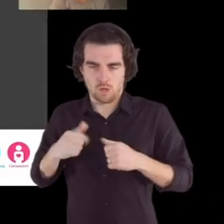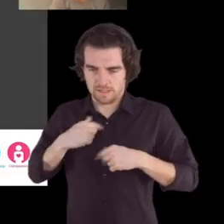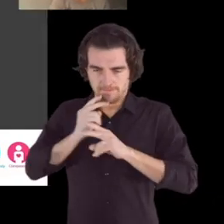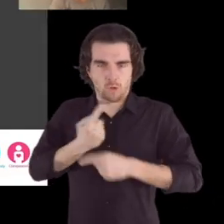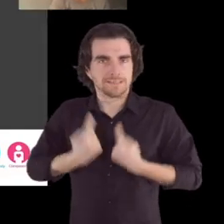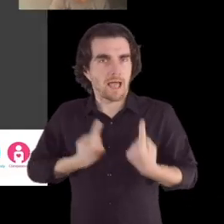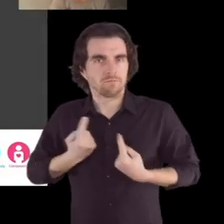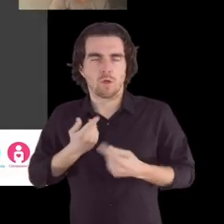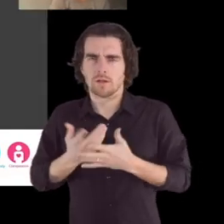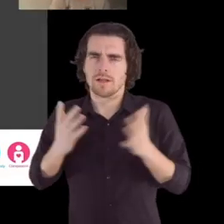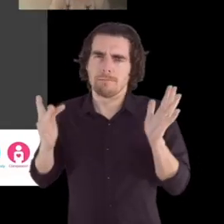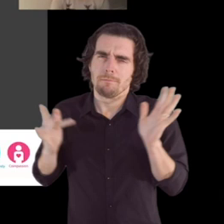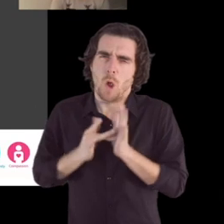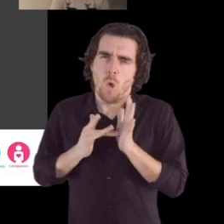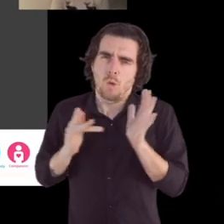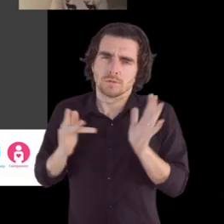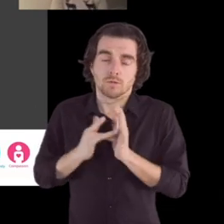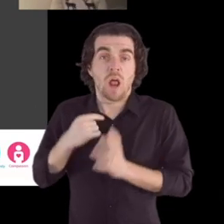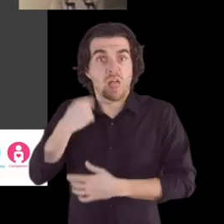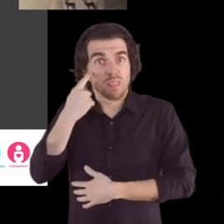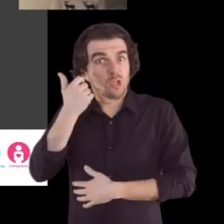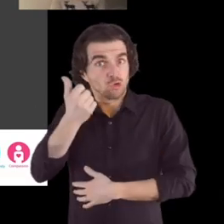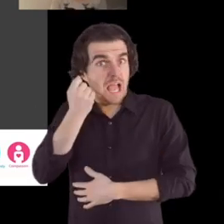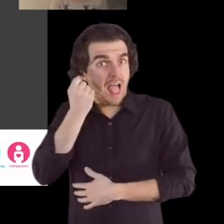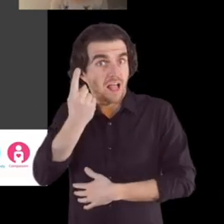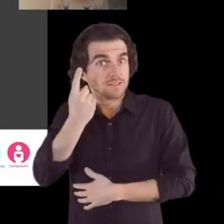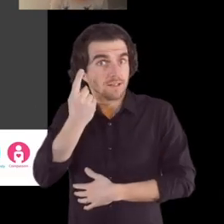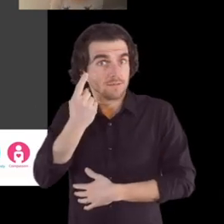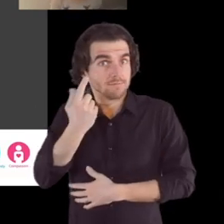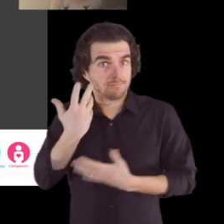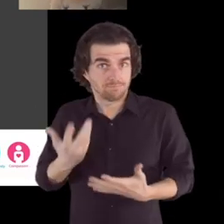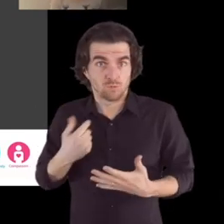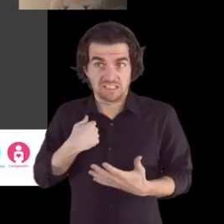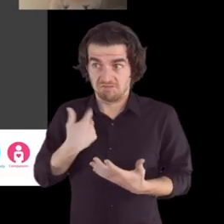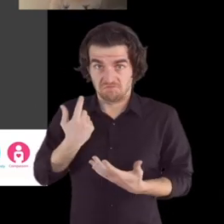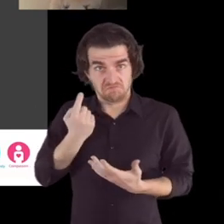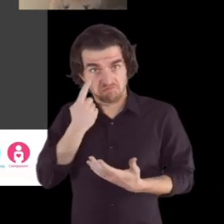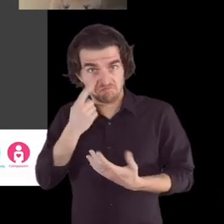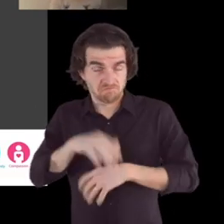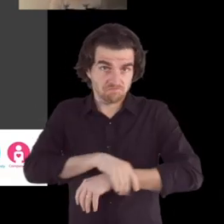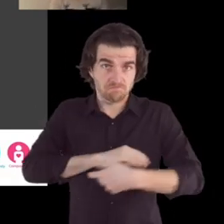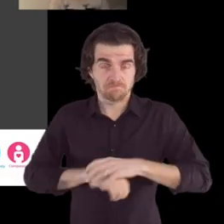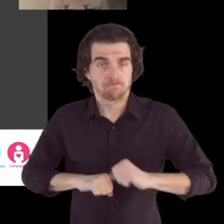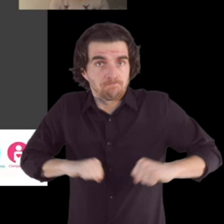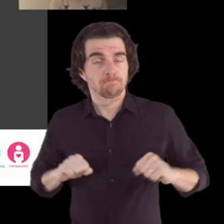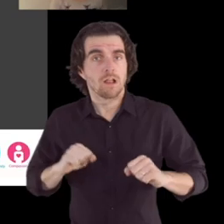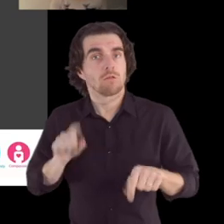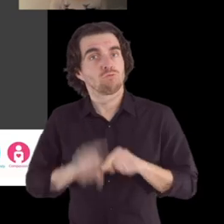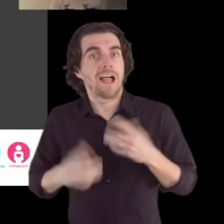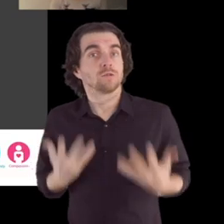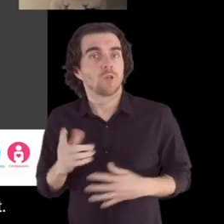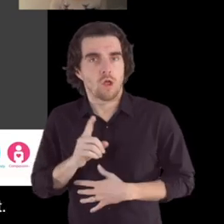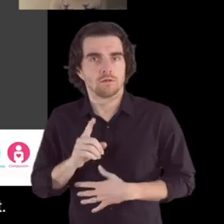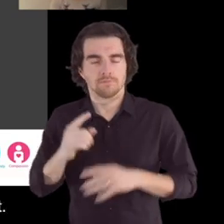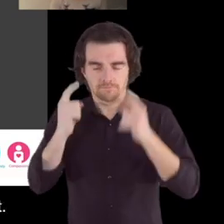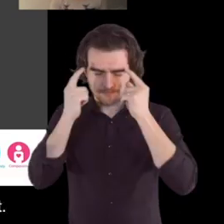really important. So I think it's a good idea if we can just kind of try to really be here